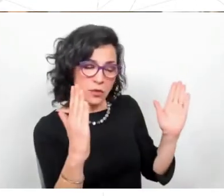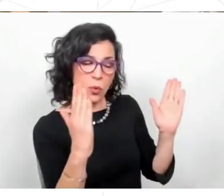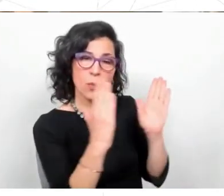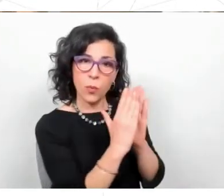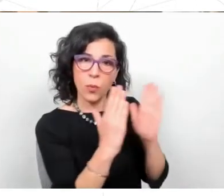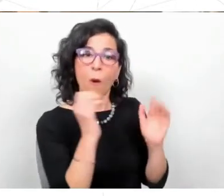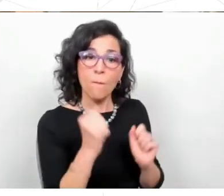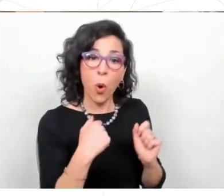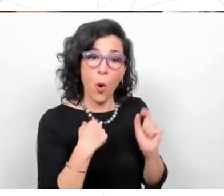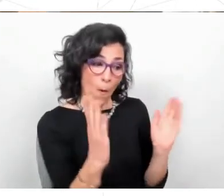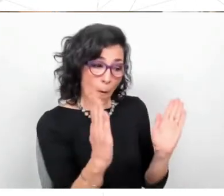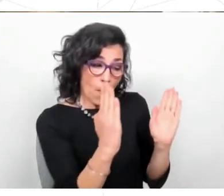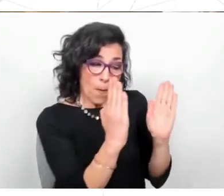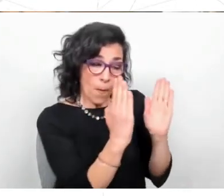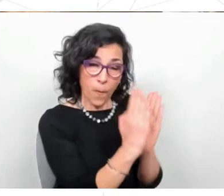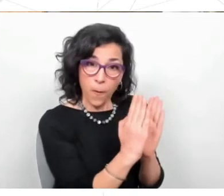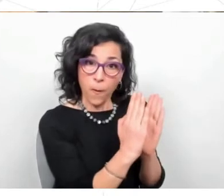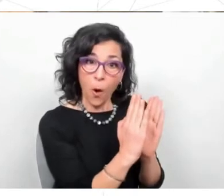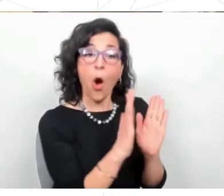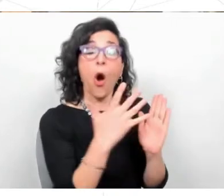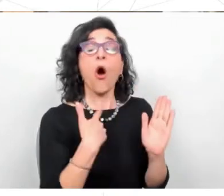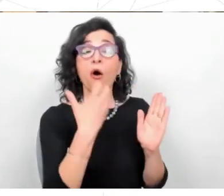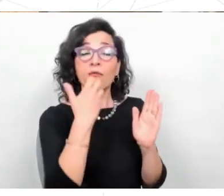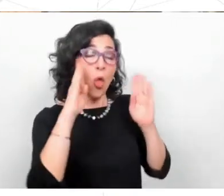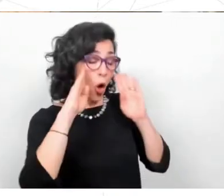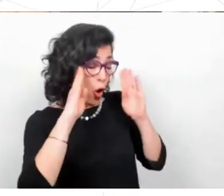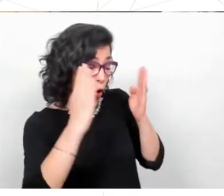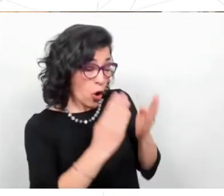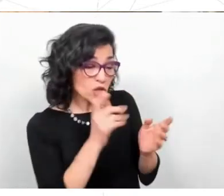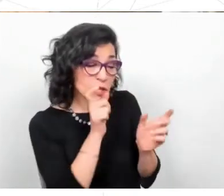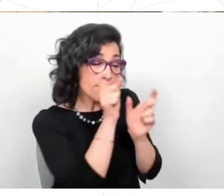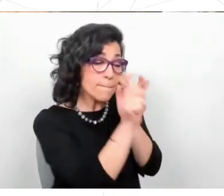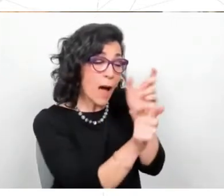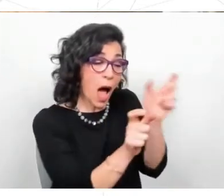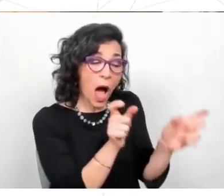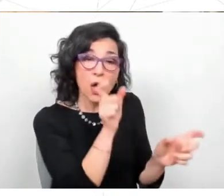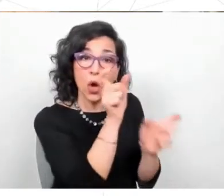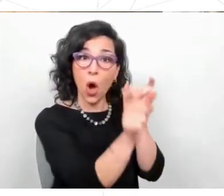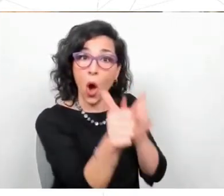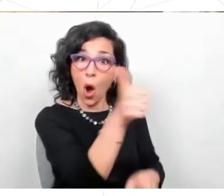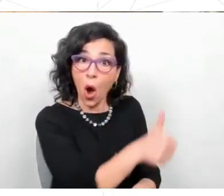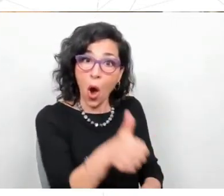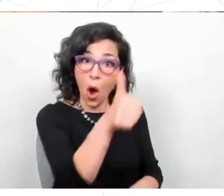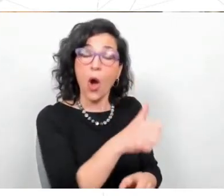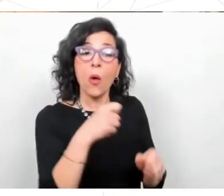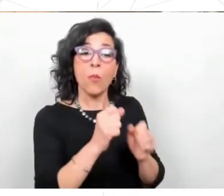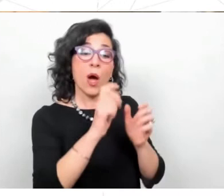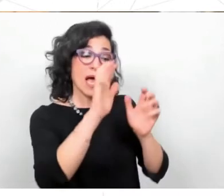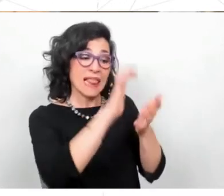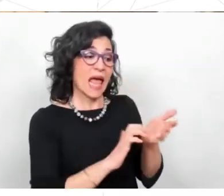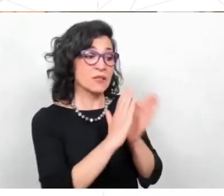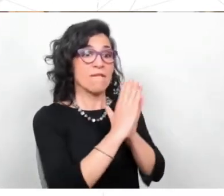see, I can make it quite small, or if I really want to be able to focus in on the words individually, we can make it quite